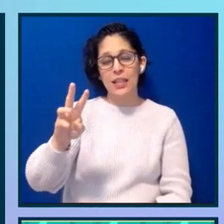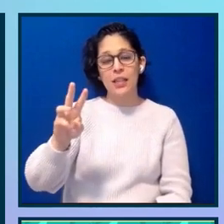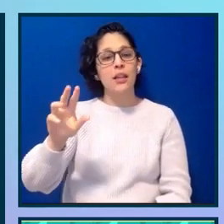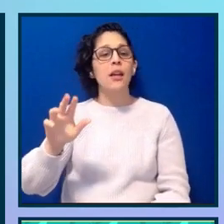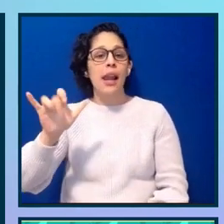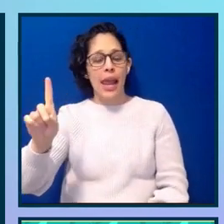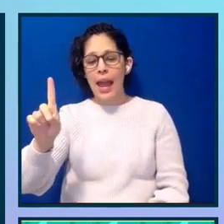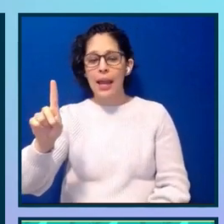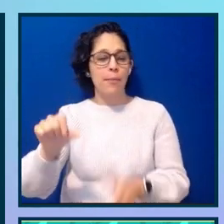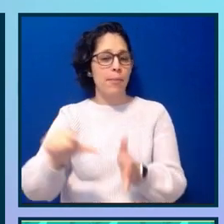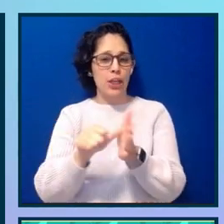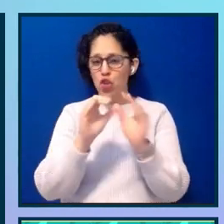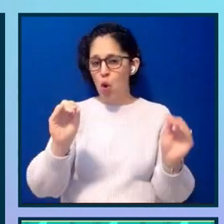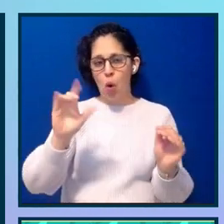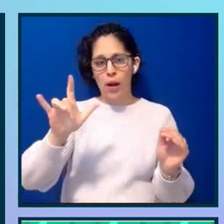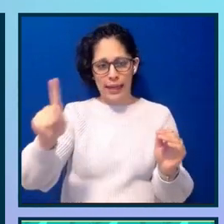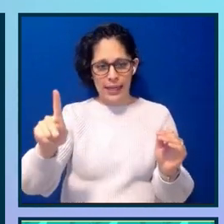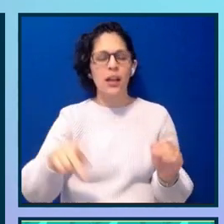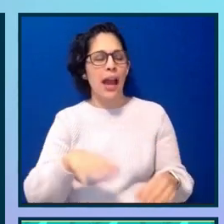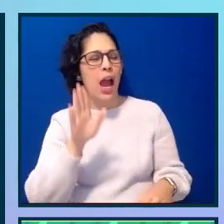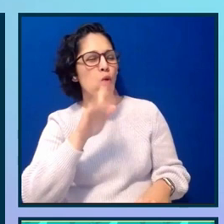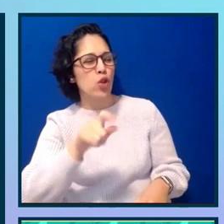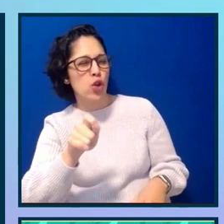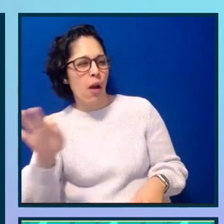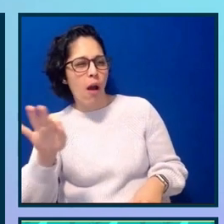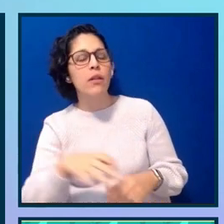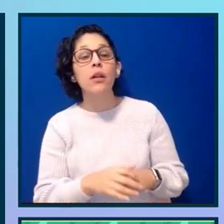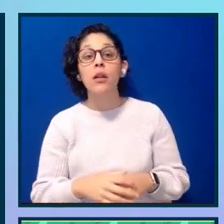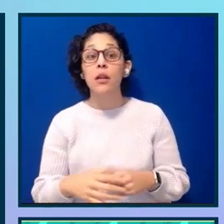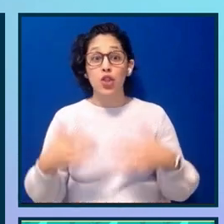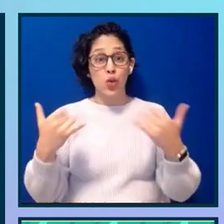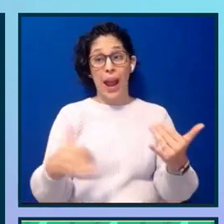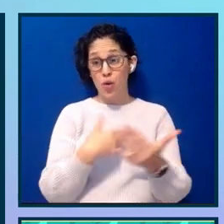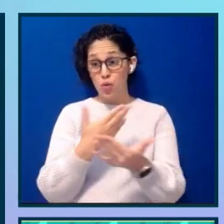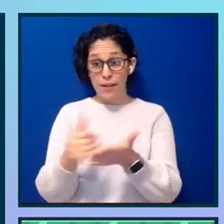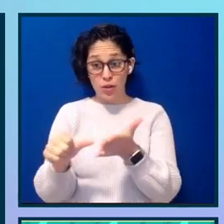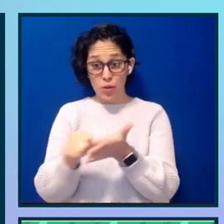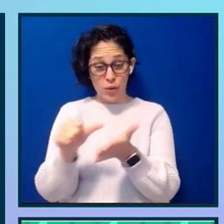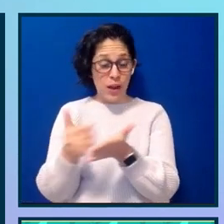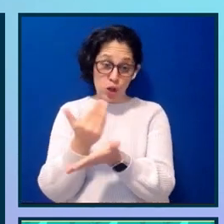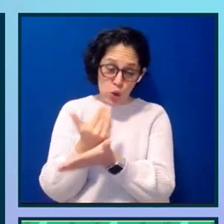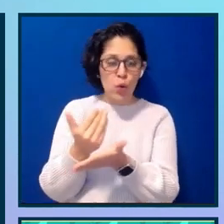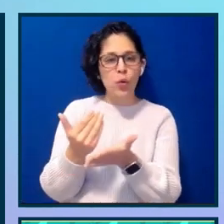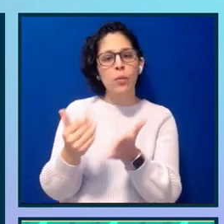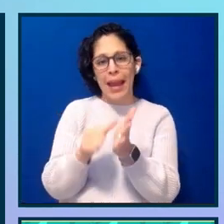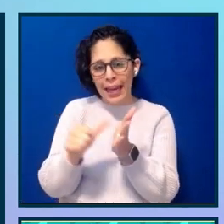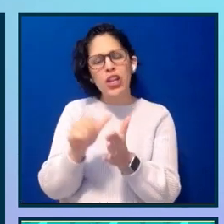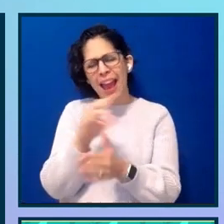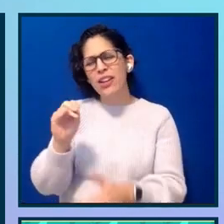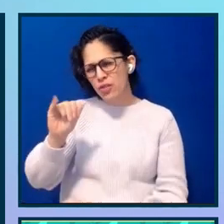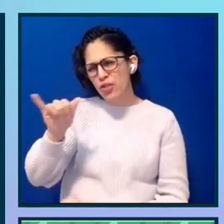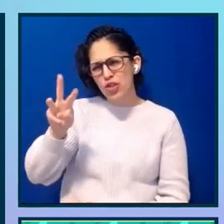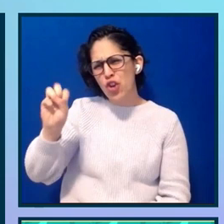Space Jam. Okay, I'll shut up. So we're presented with a new page, and JAWS helpfully announces the name of the